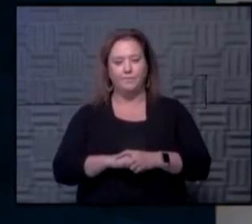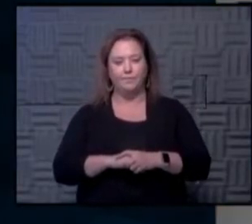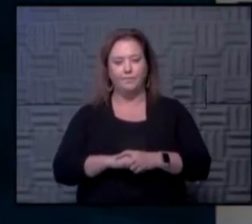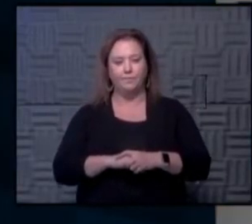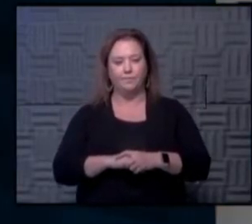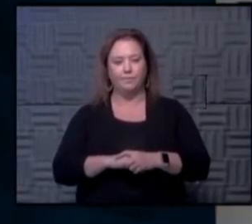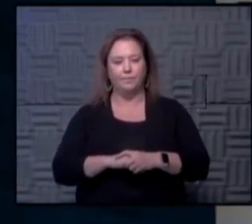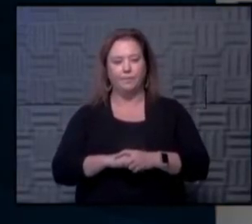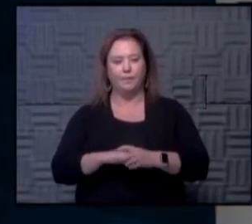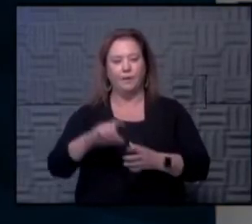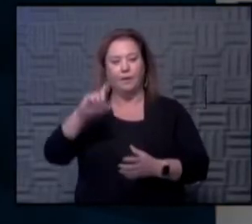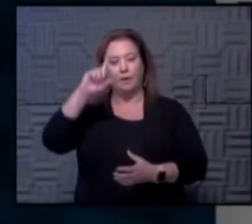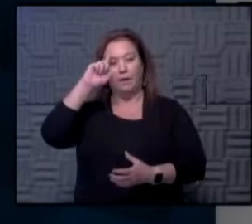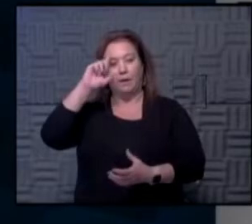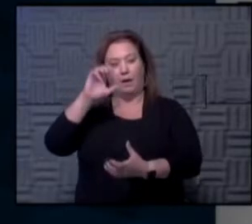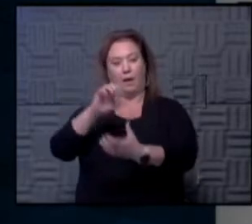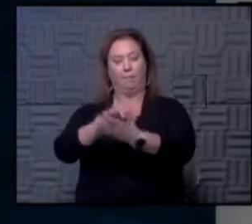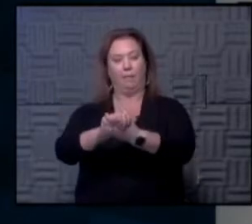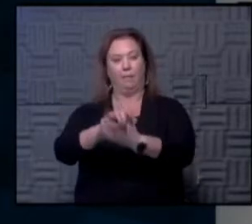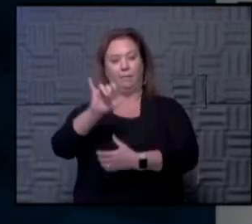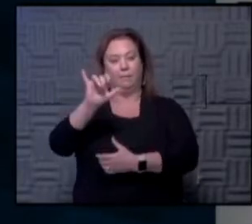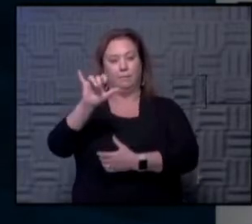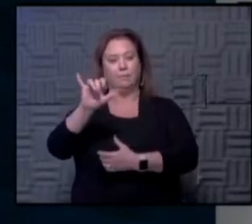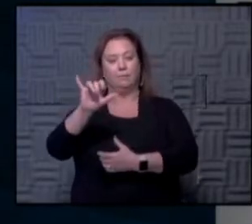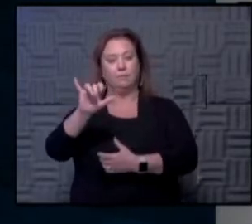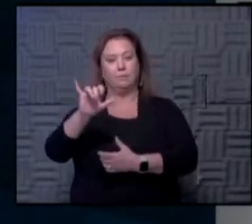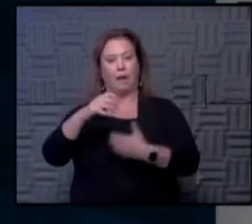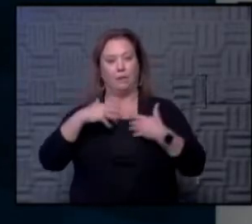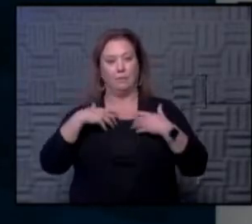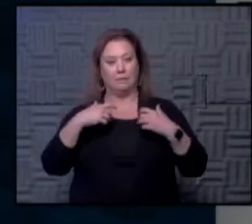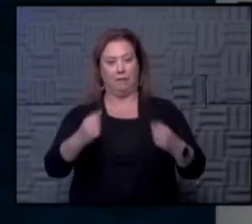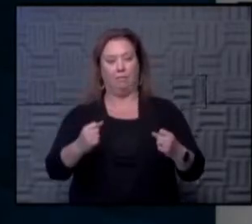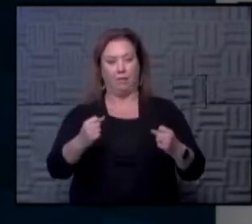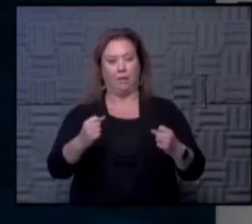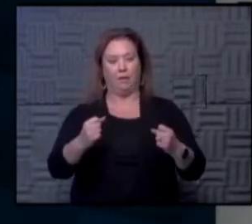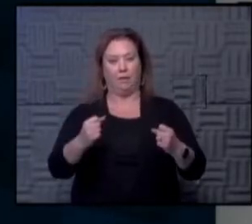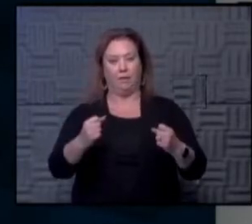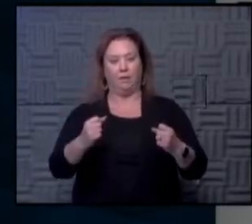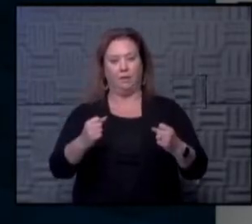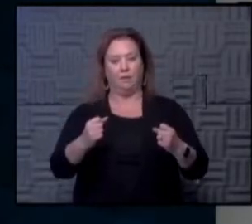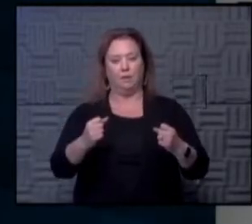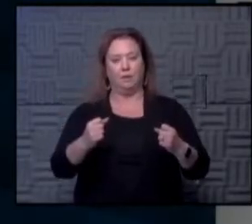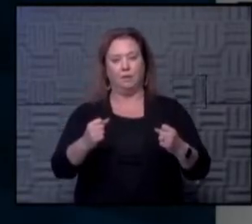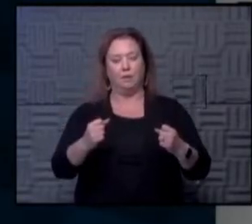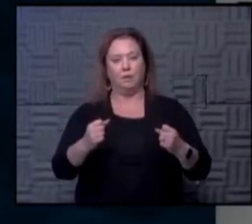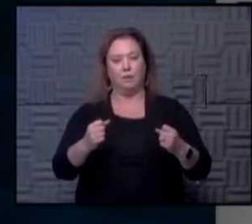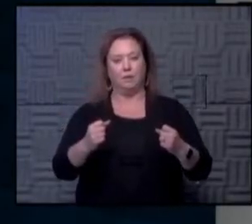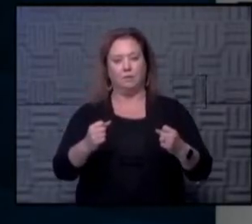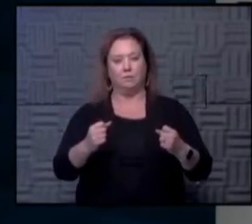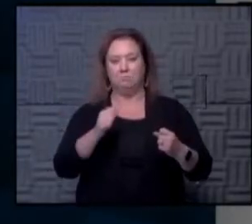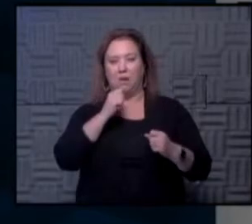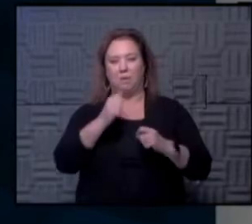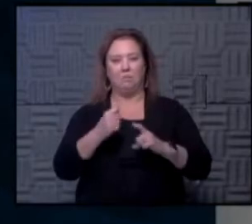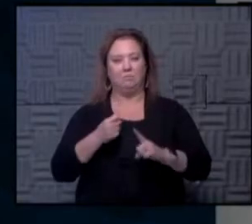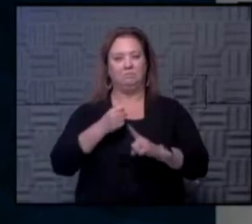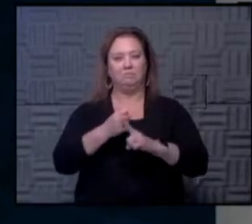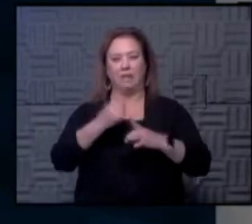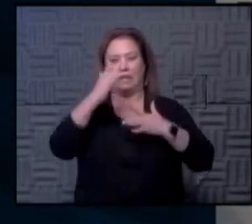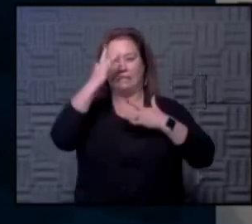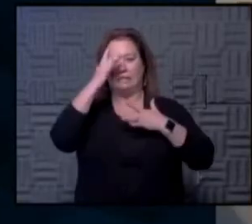I firmly believed that as healthy as I was, I wouldn't get it. It wouldn't affect